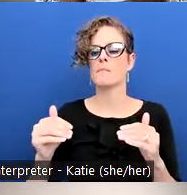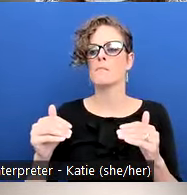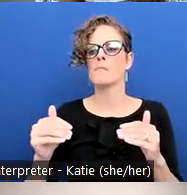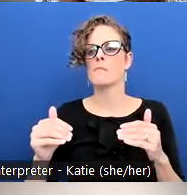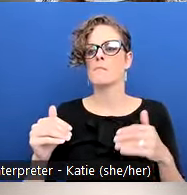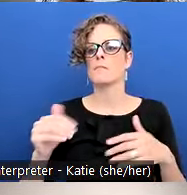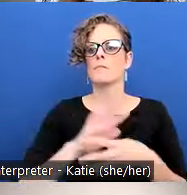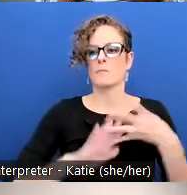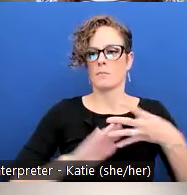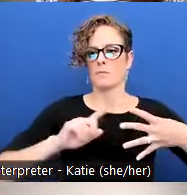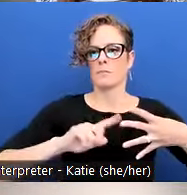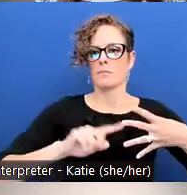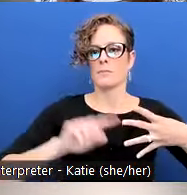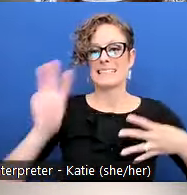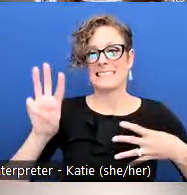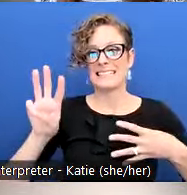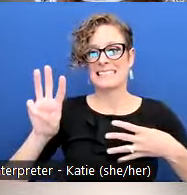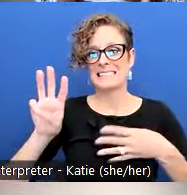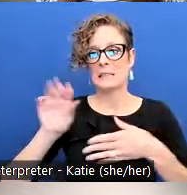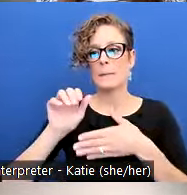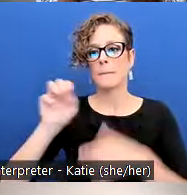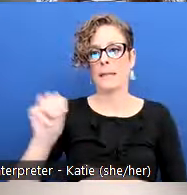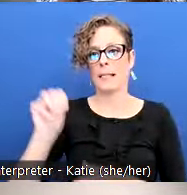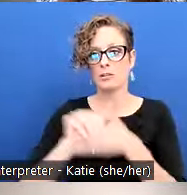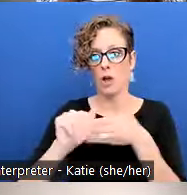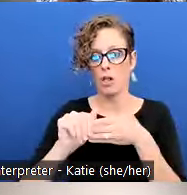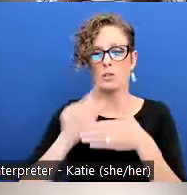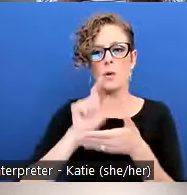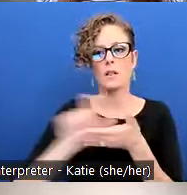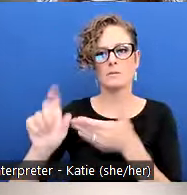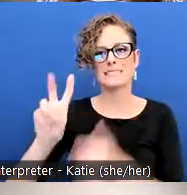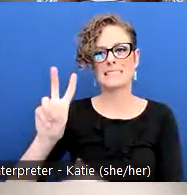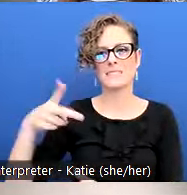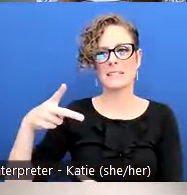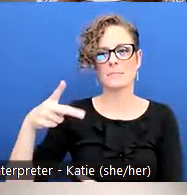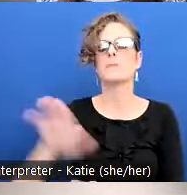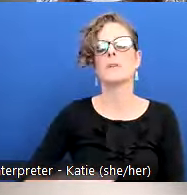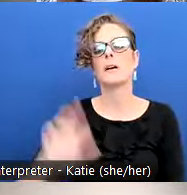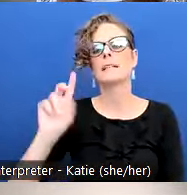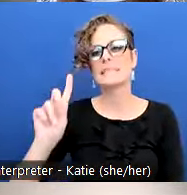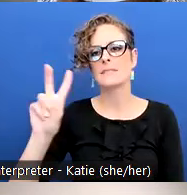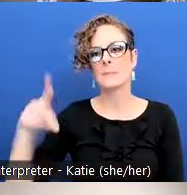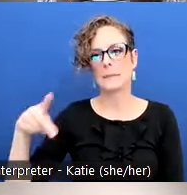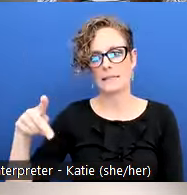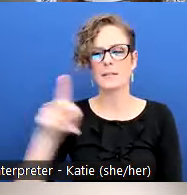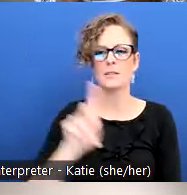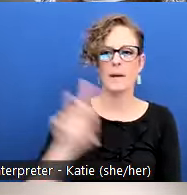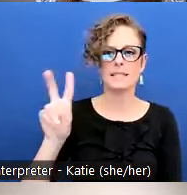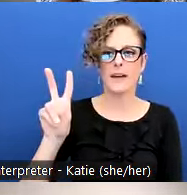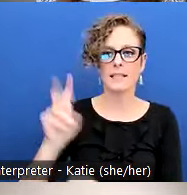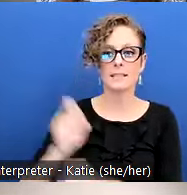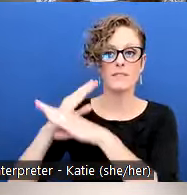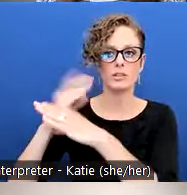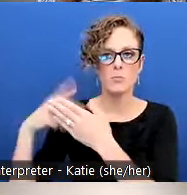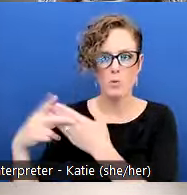to DVP, which is the Domestic Violence Program in the Department of Human Services. For anyone who's